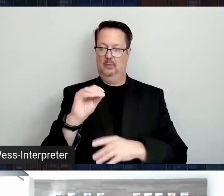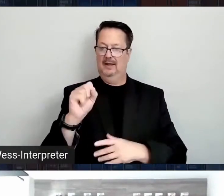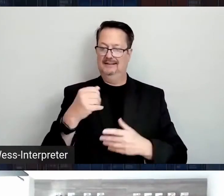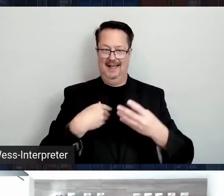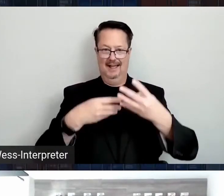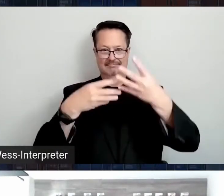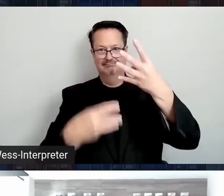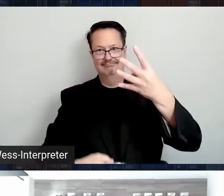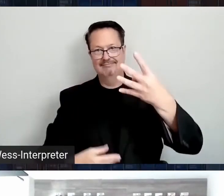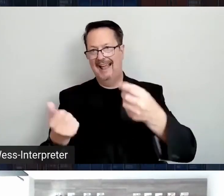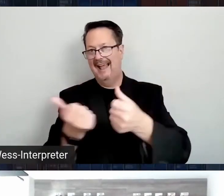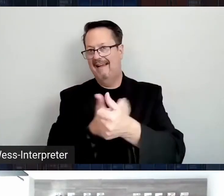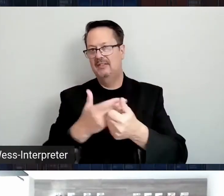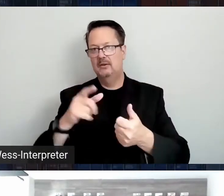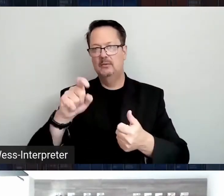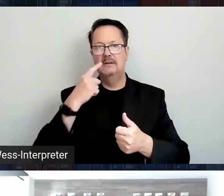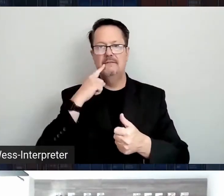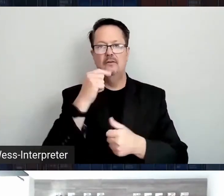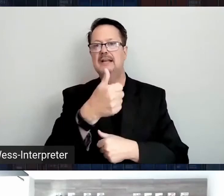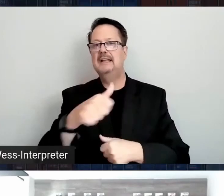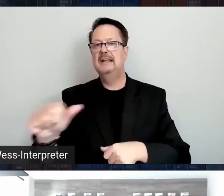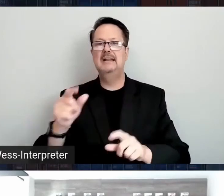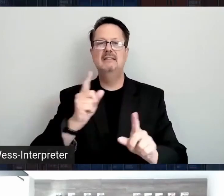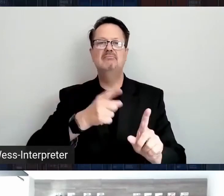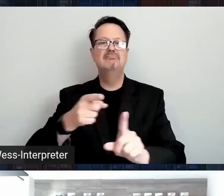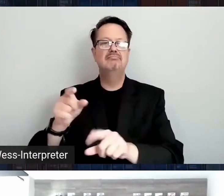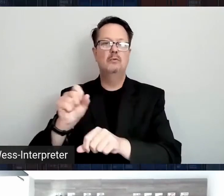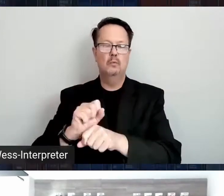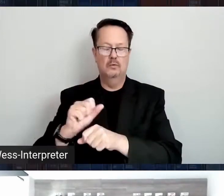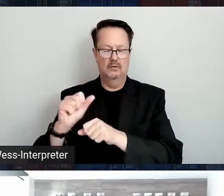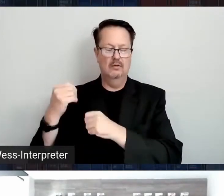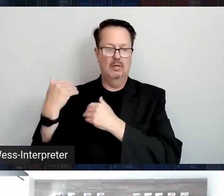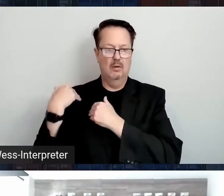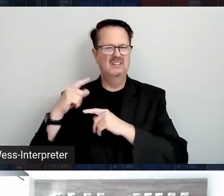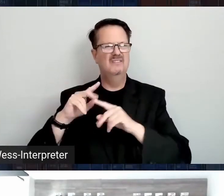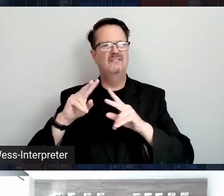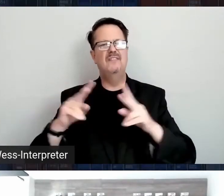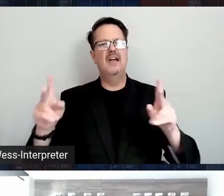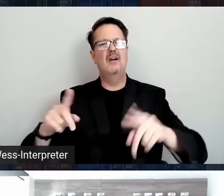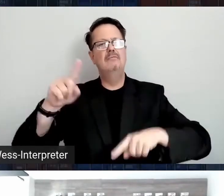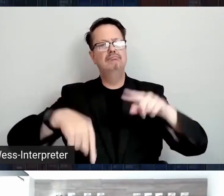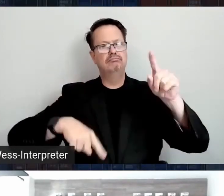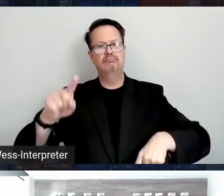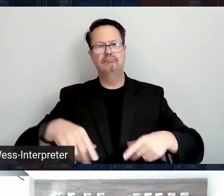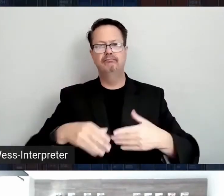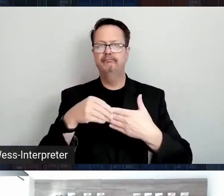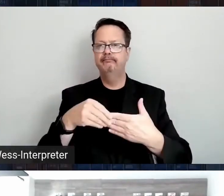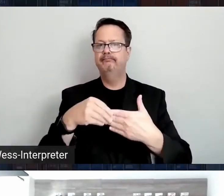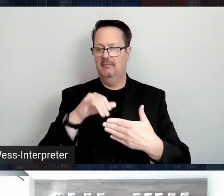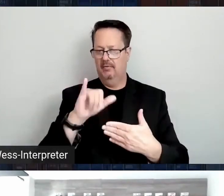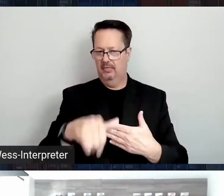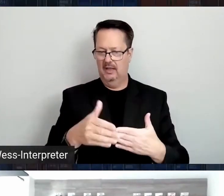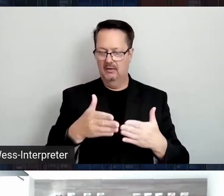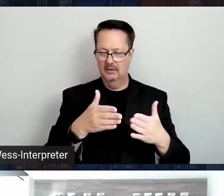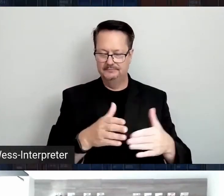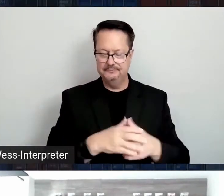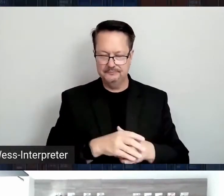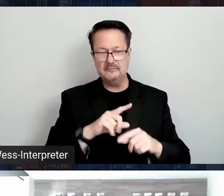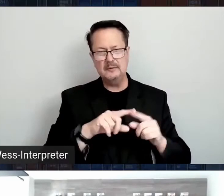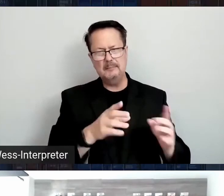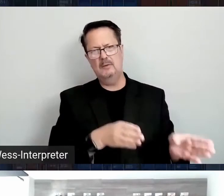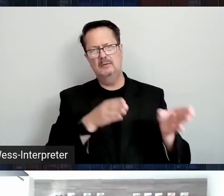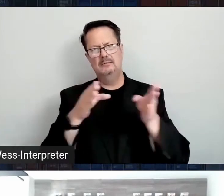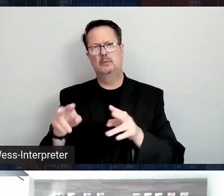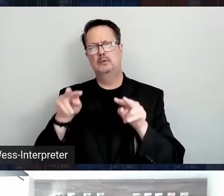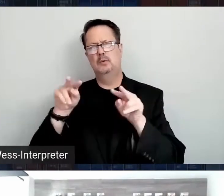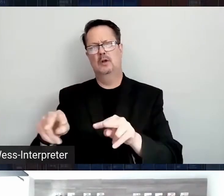for any particular workload. And it's very dynamic in that regard. But when we look at running containers and what's actually needed to